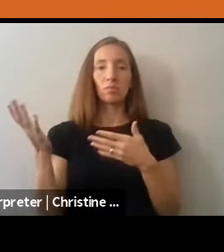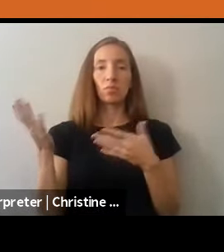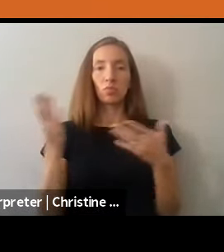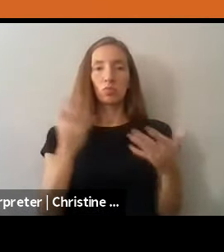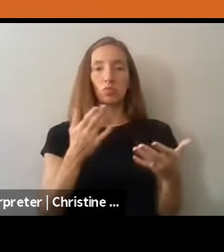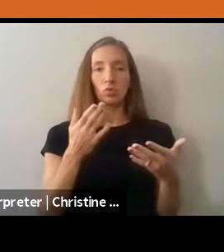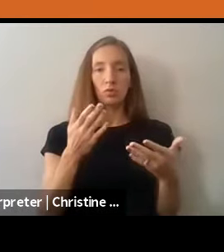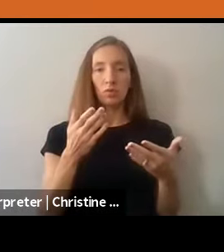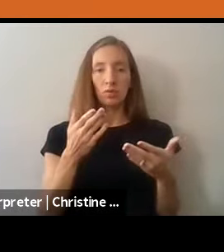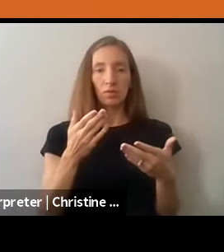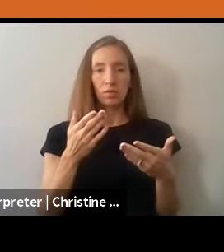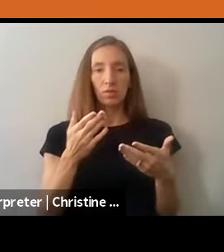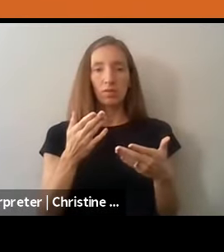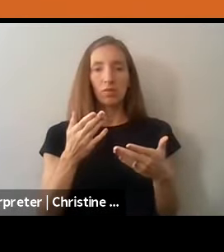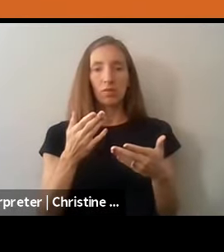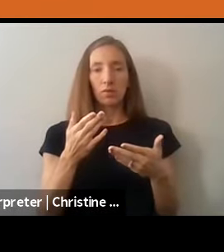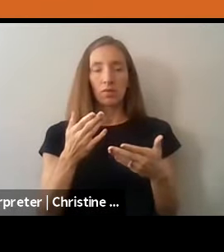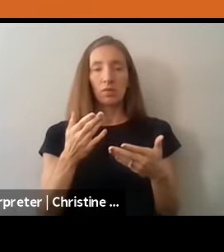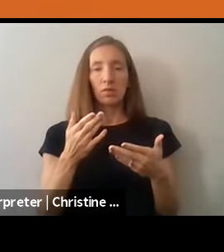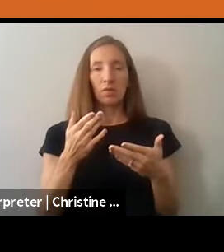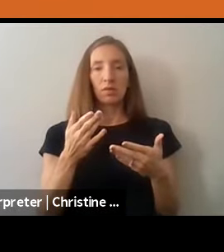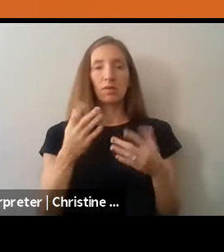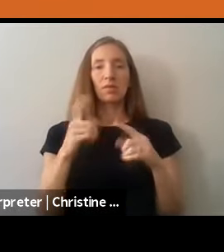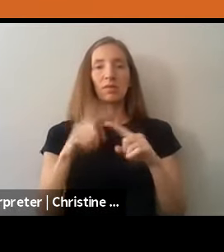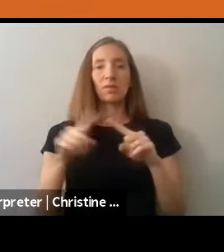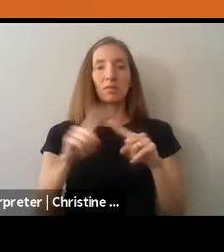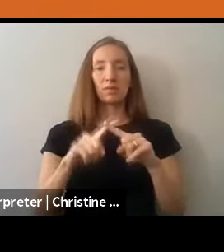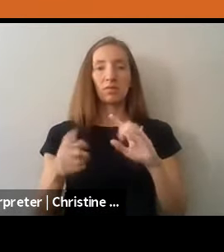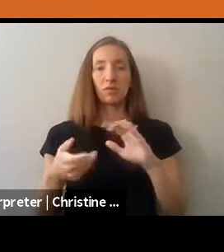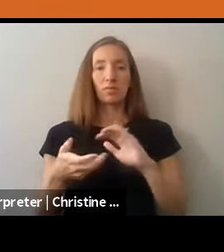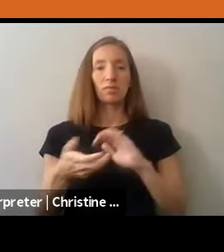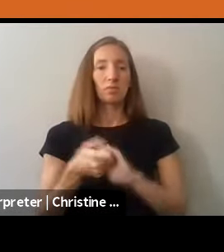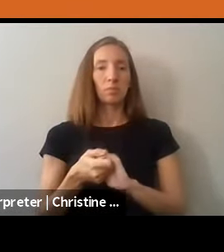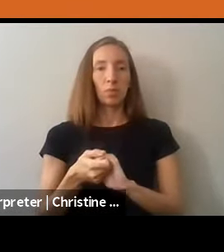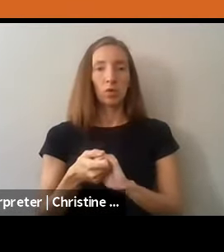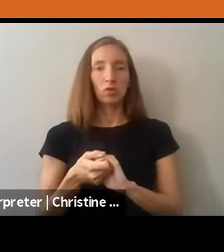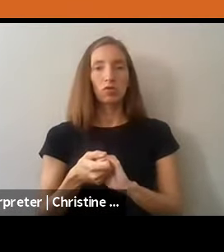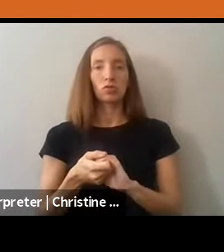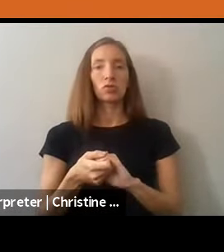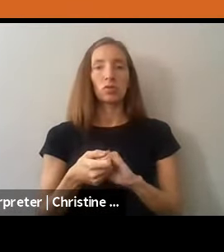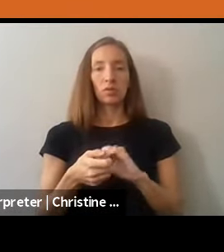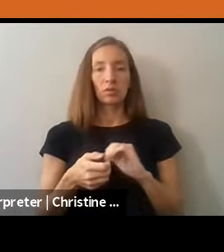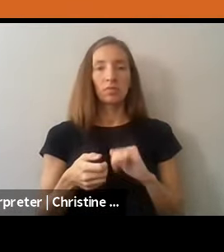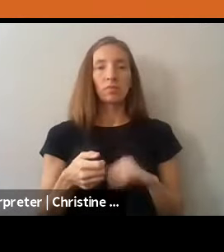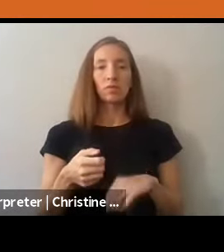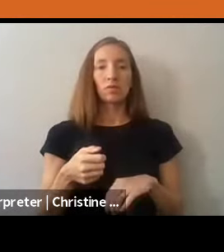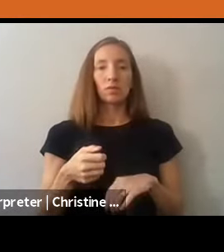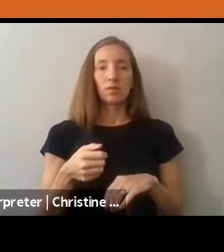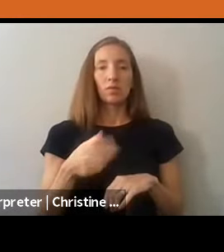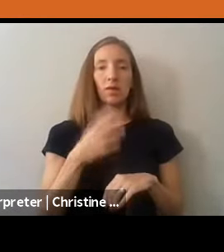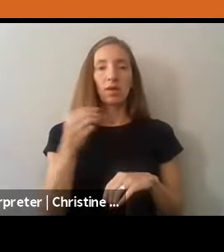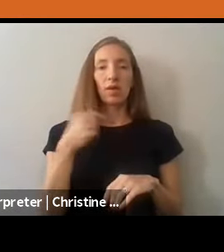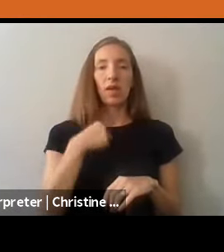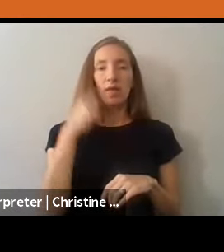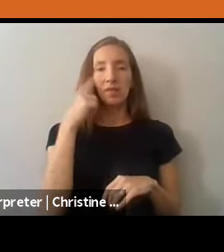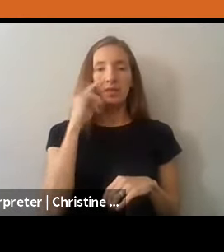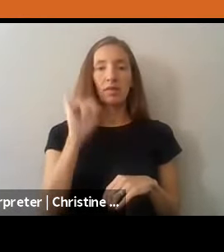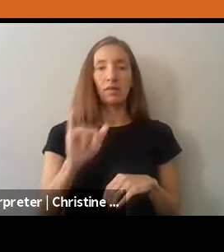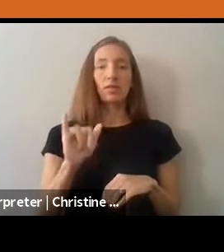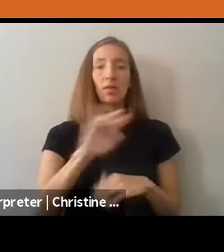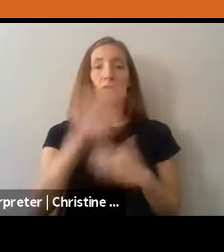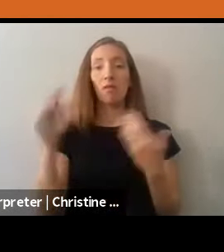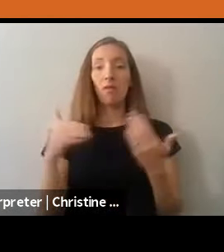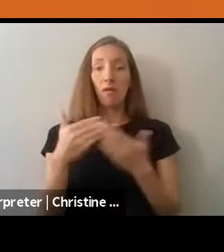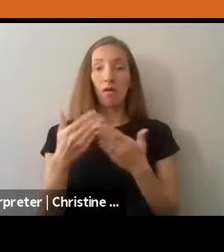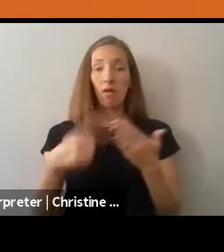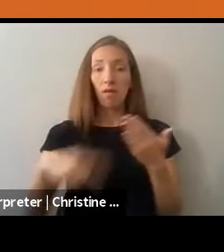innovative partnerships. And I do think we're all of us who are part of the Action Coalition are really looking to this partnership as